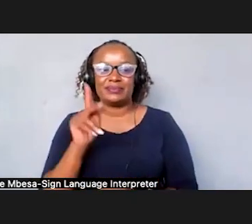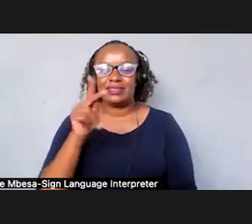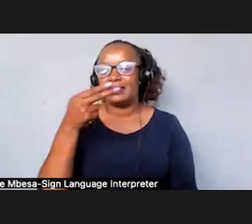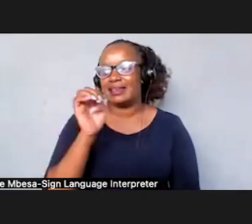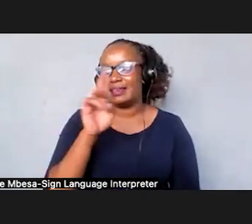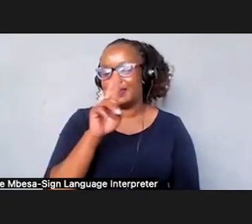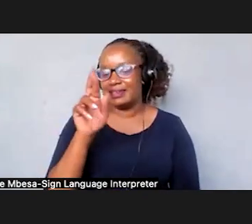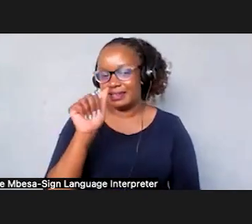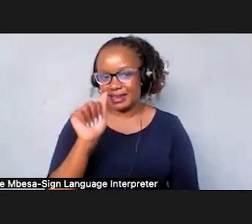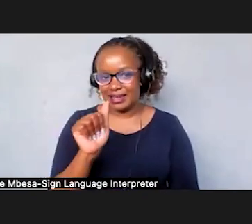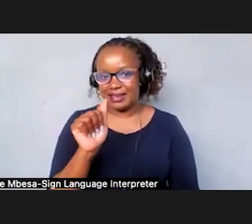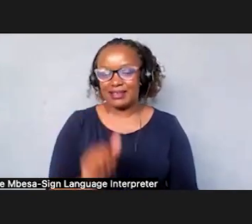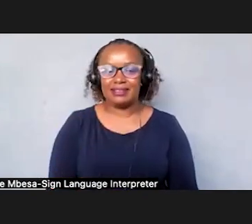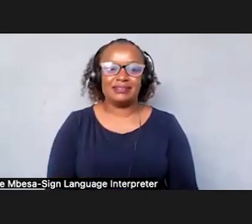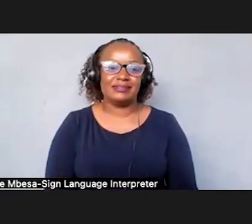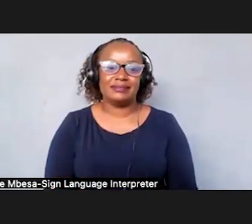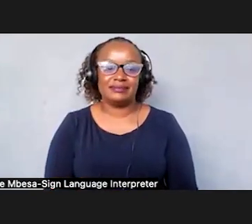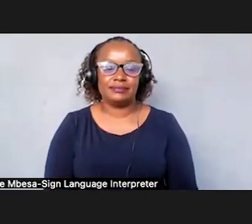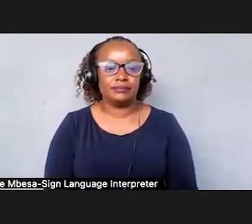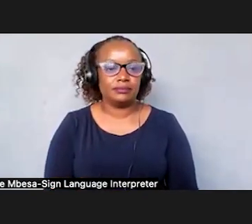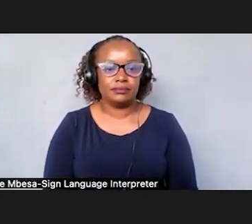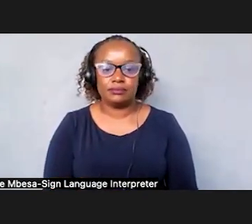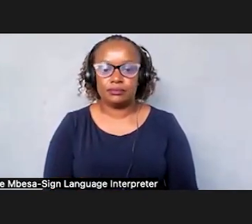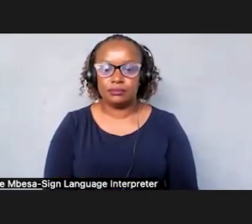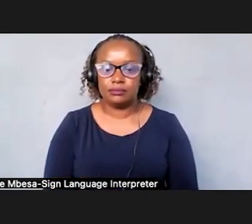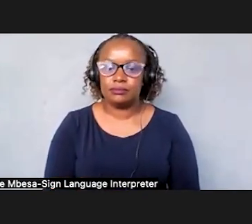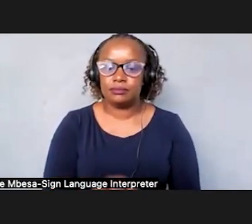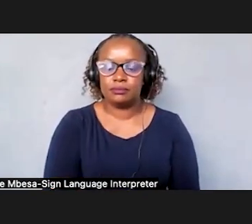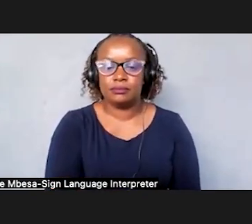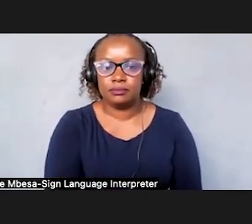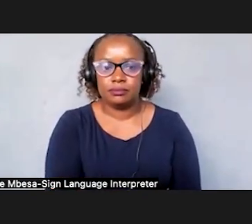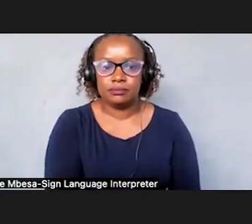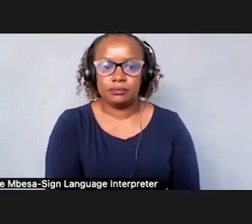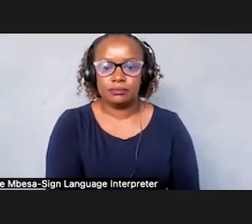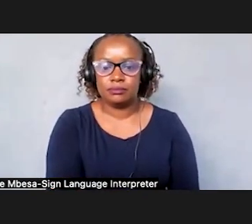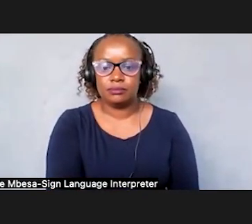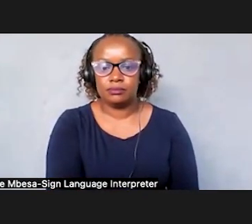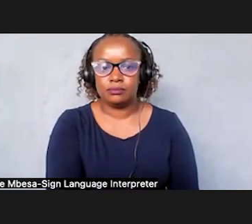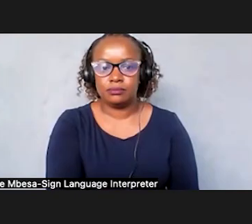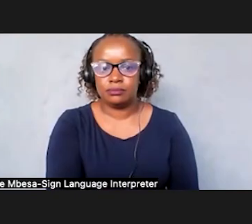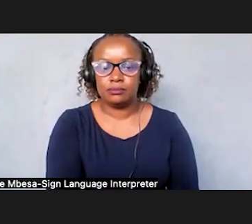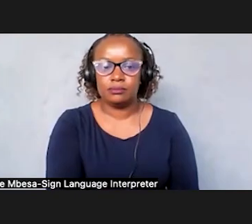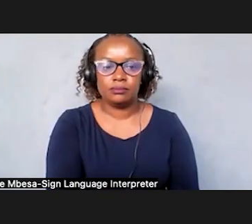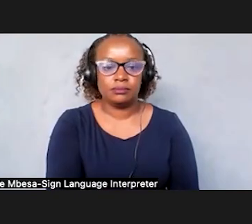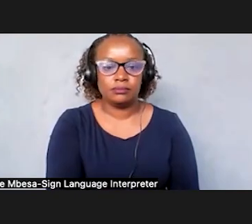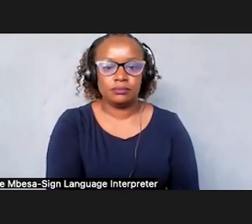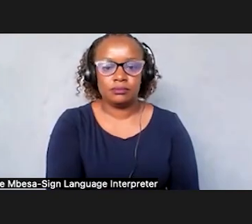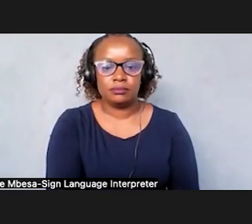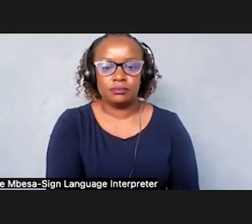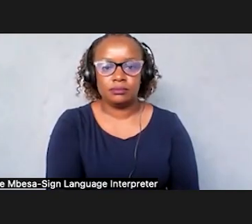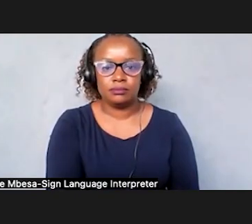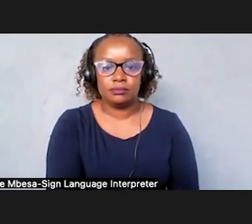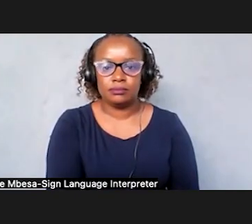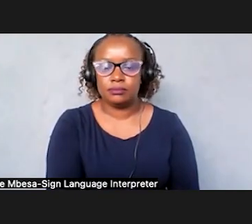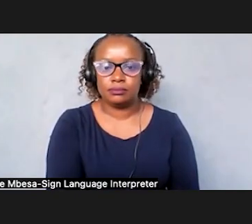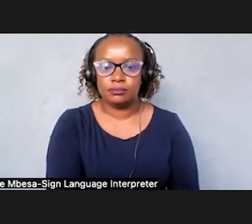having me. I am really happy to join this discussion, and thank you very much for the question. And I'm very